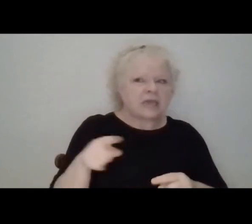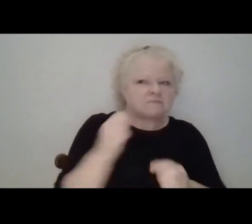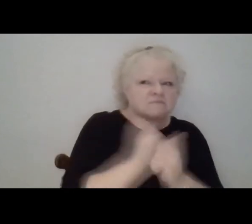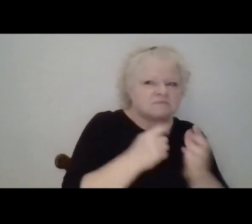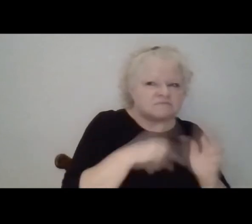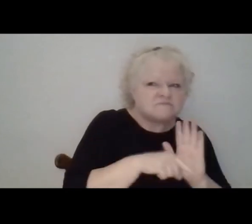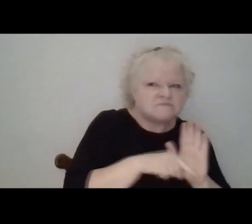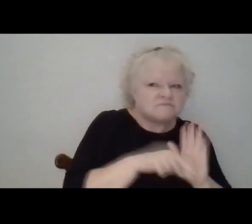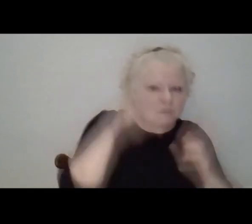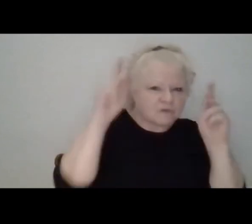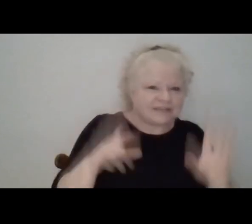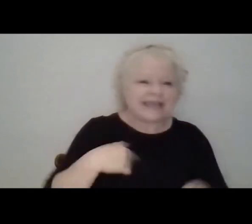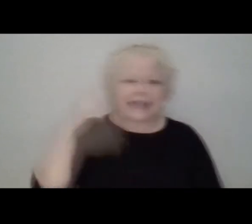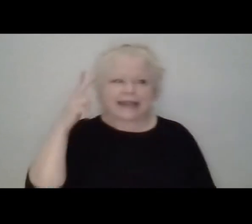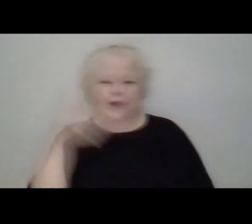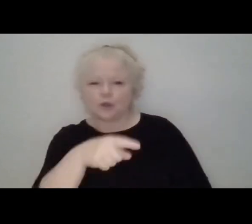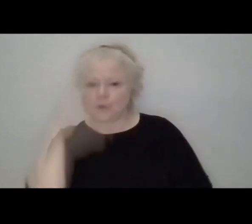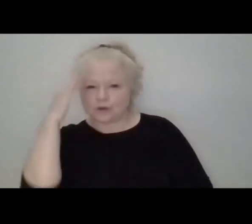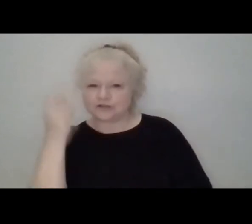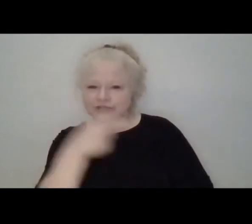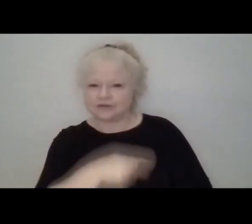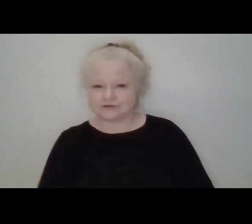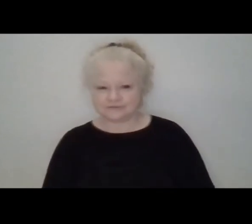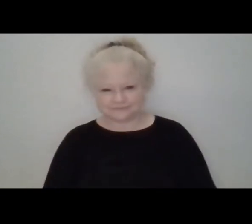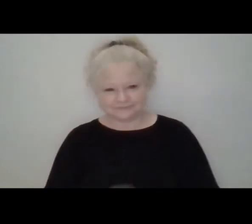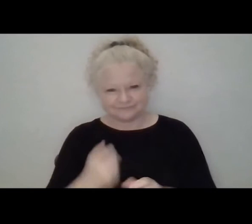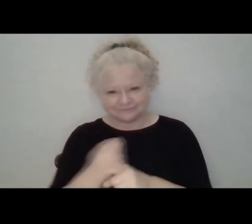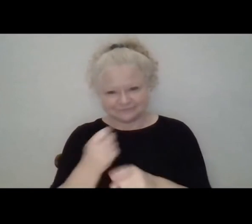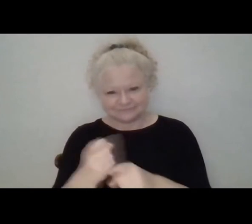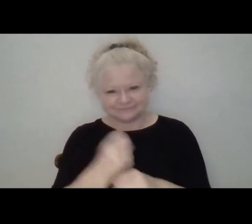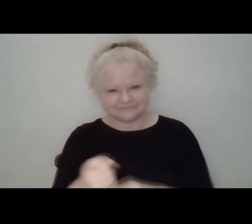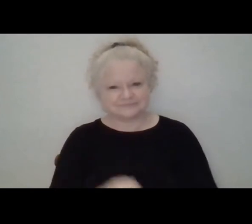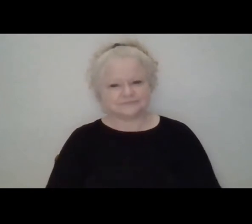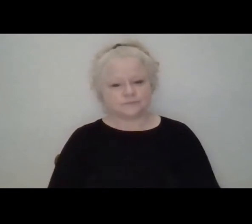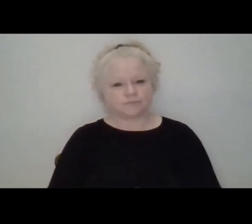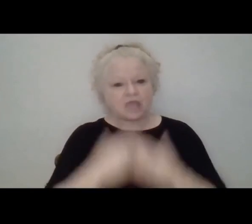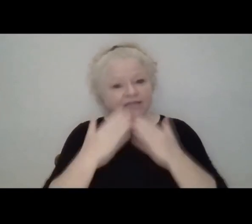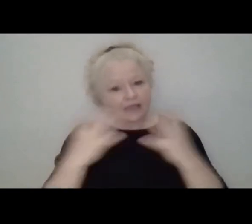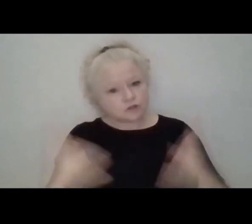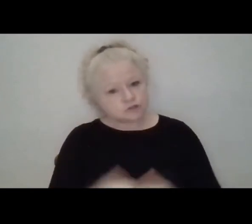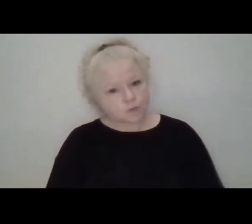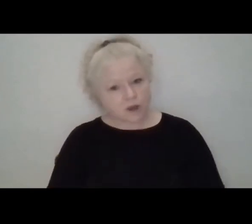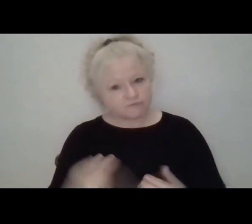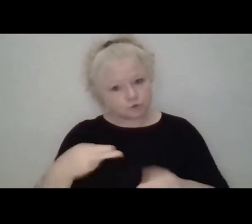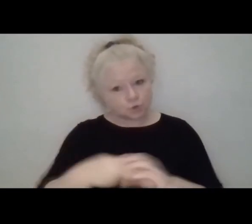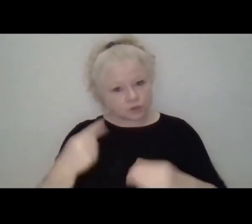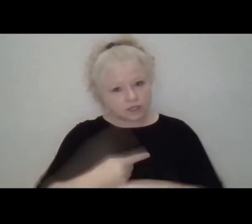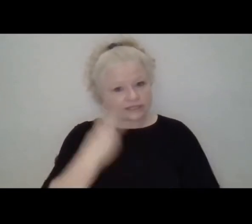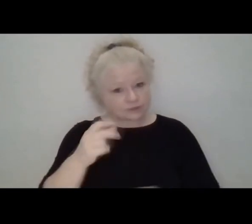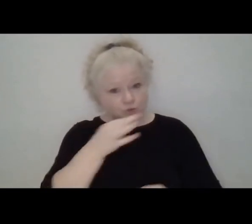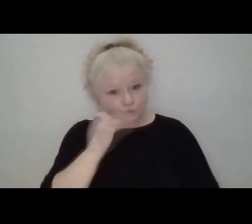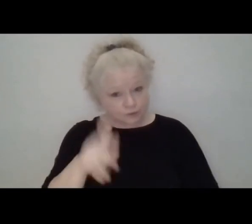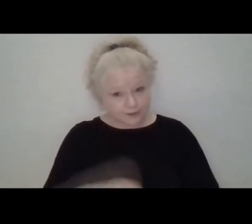Exactly. I get it. Exactly. Well, thank you so much for asking me to be part of this today, and I'll see you soon.